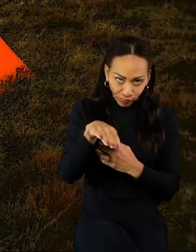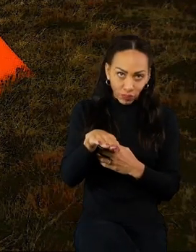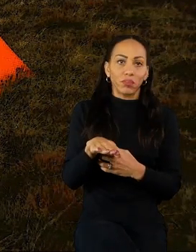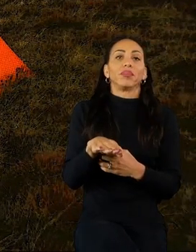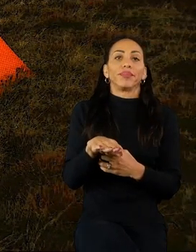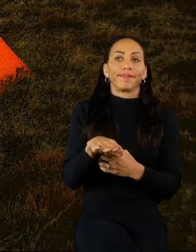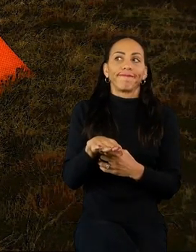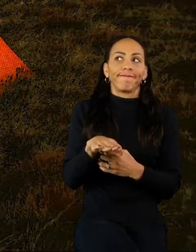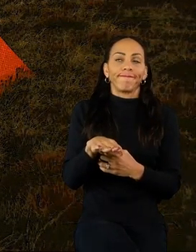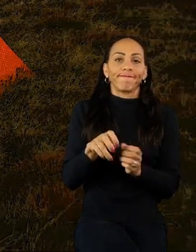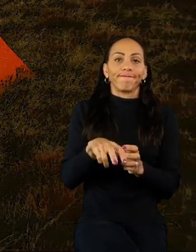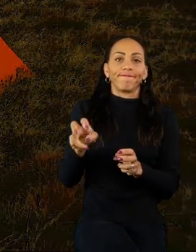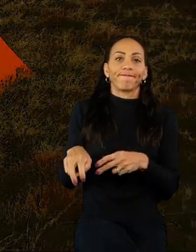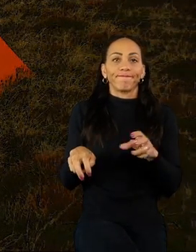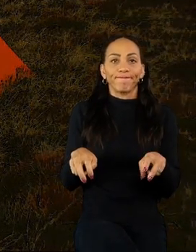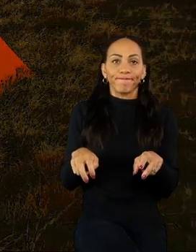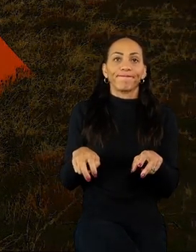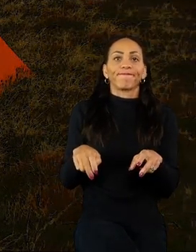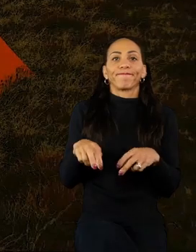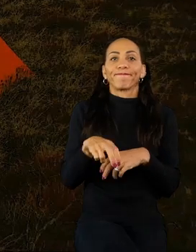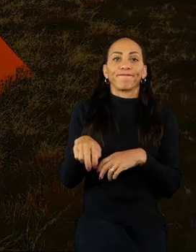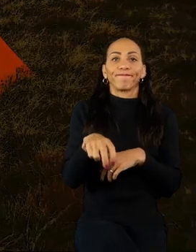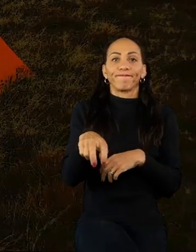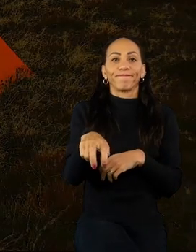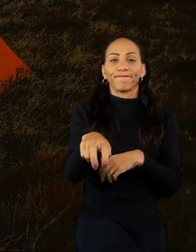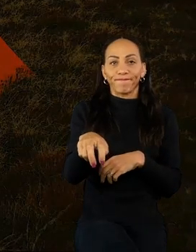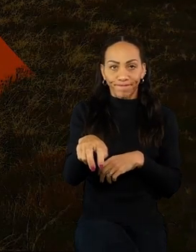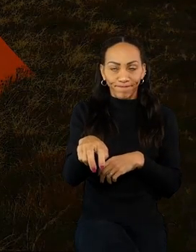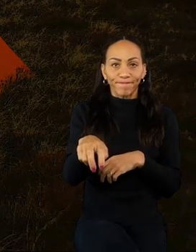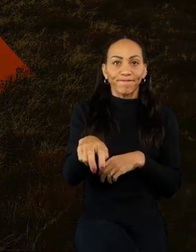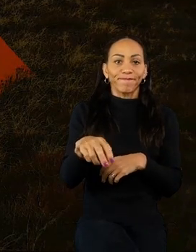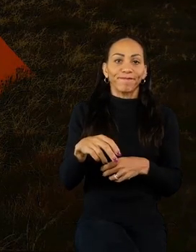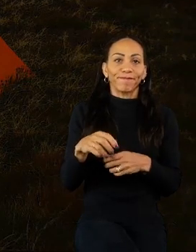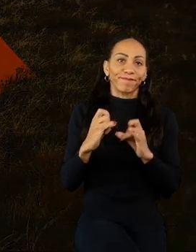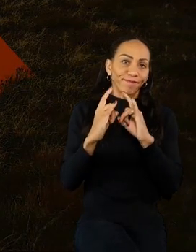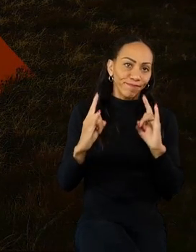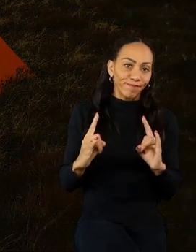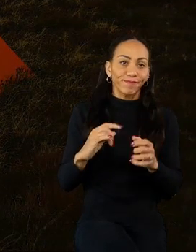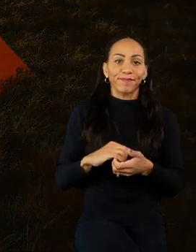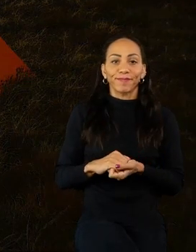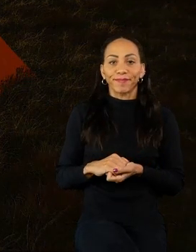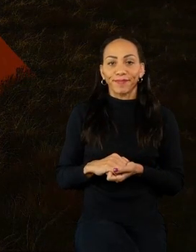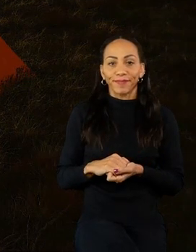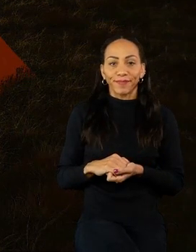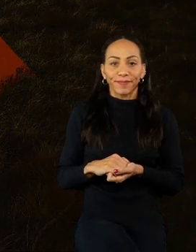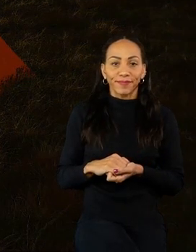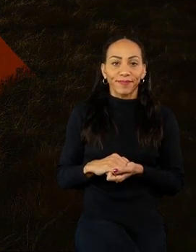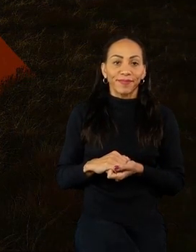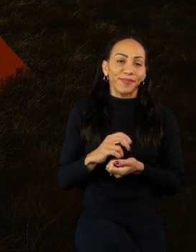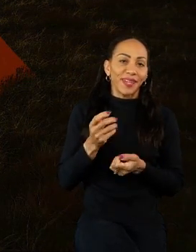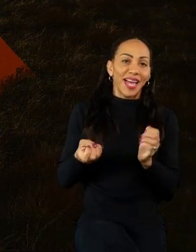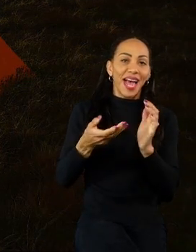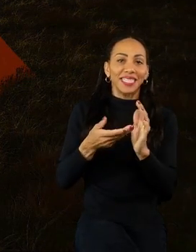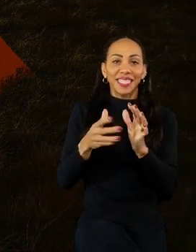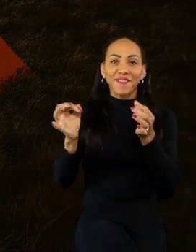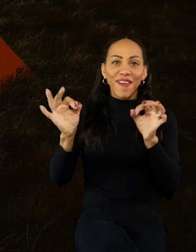flies and midges appear, as always. But that's the, it's nighttime. As in,